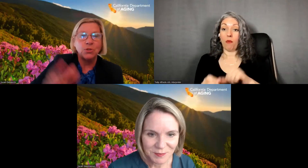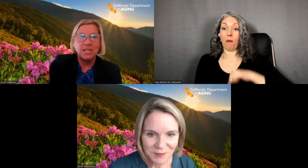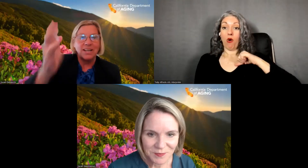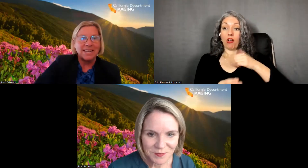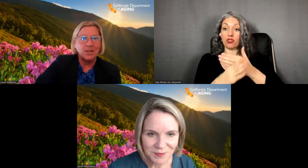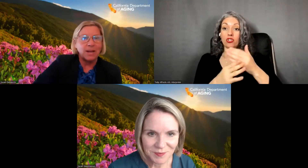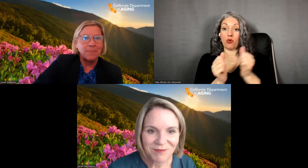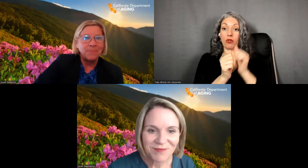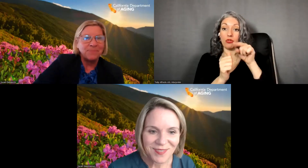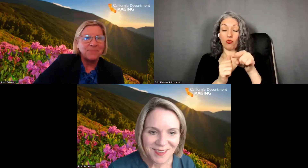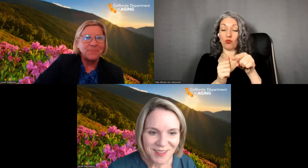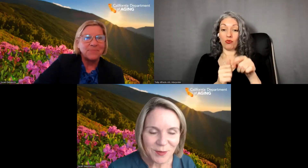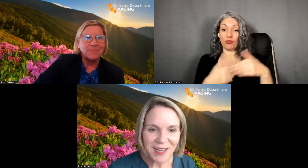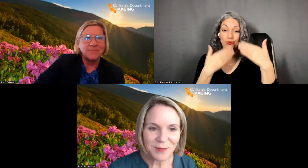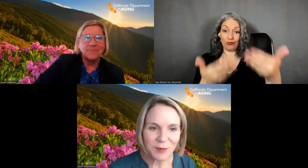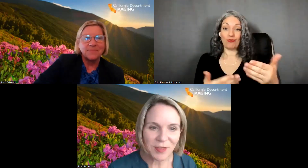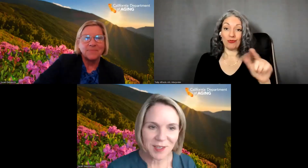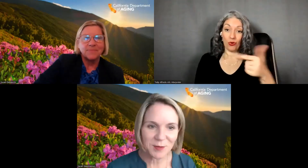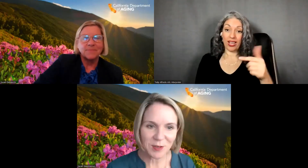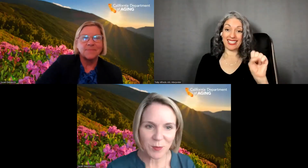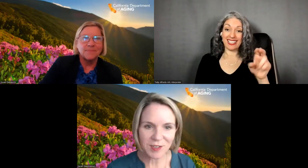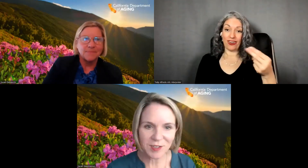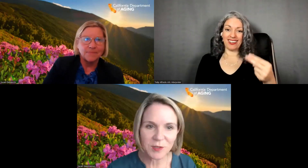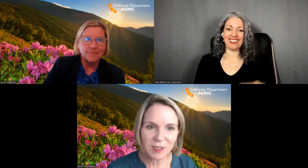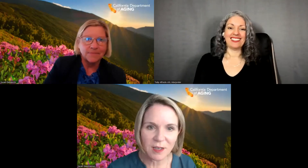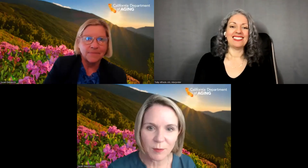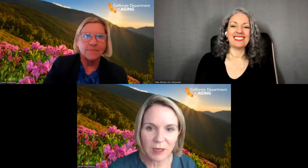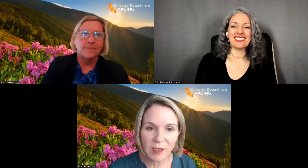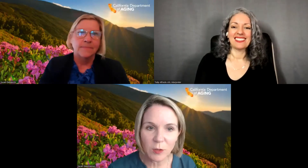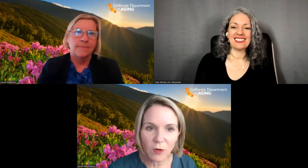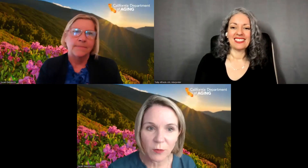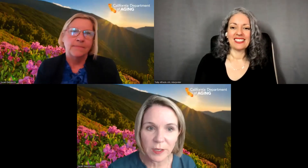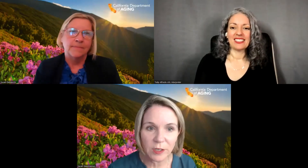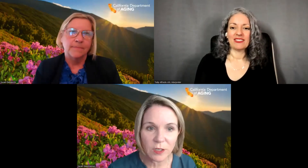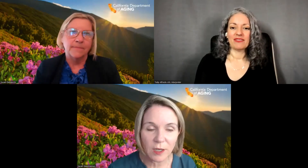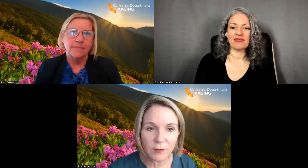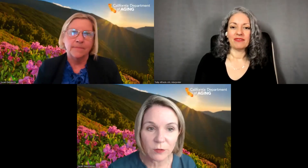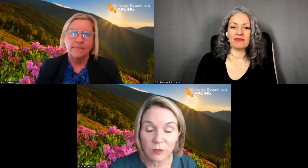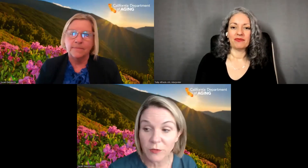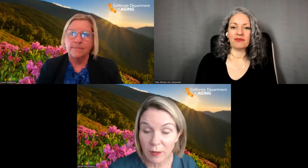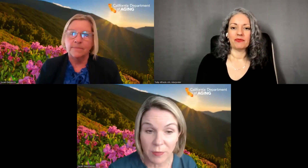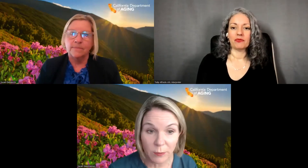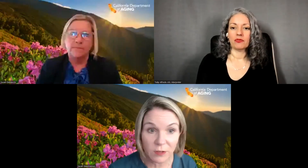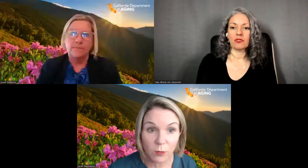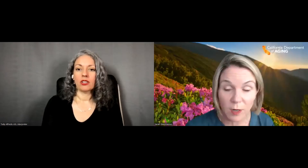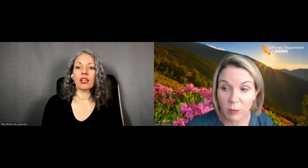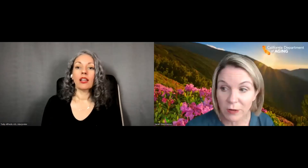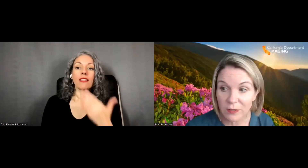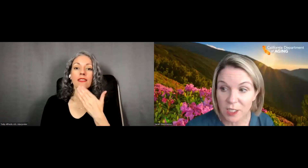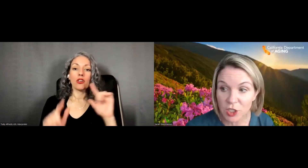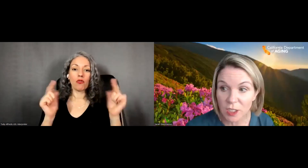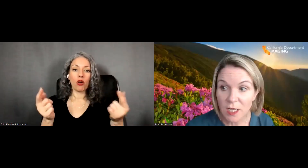introduce you to. Sarah, take it away. Great. Well, thank you so much, Susan. And thank you all for being here. Susan, Philip, that was an